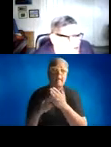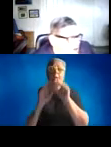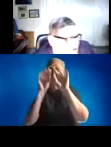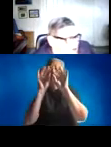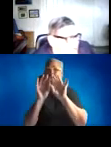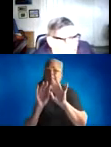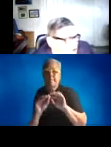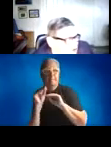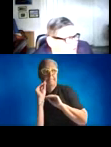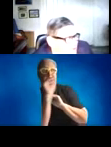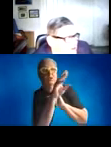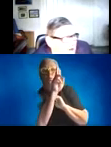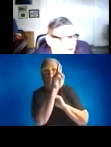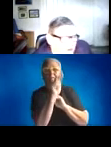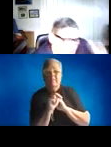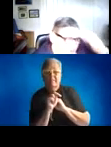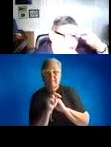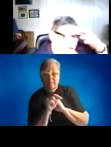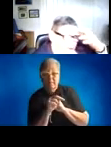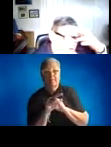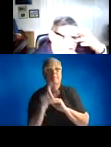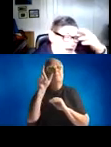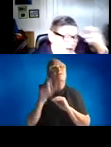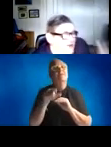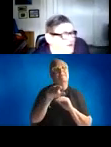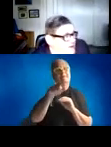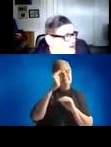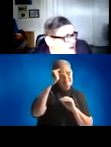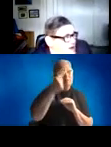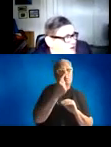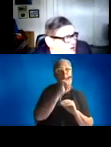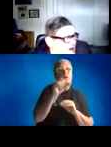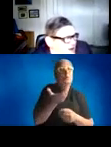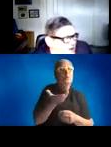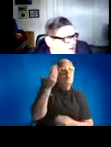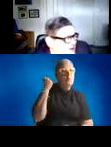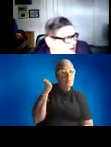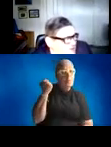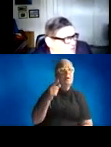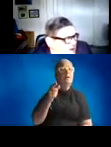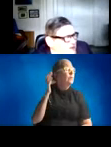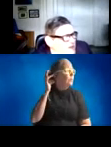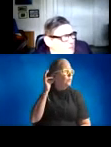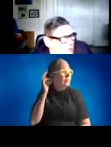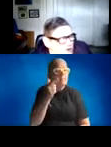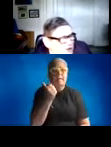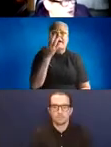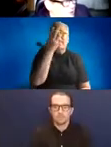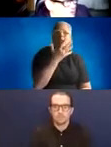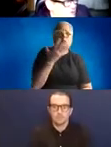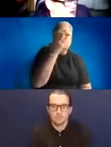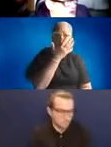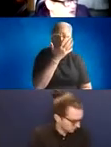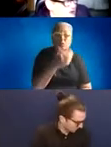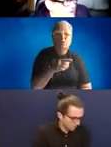in terms of what she told us about the Aborigine and Torres Strait Islanders in Australia, that they seem to be disproportionate in the